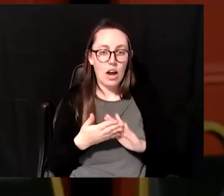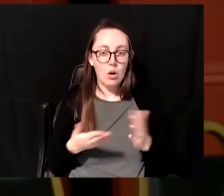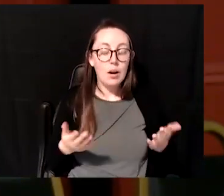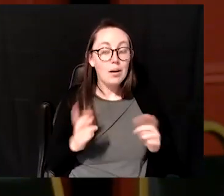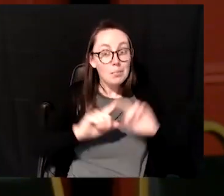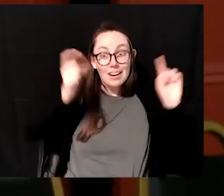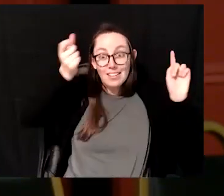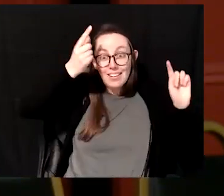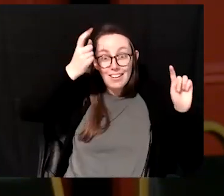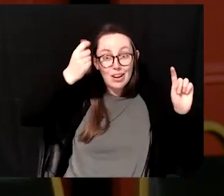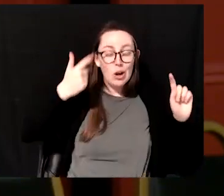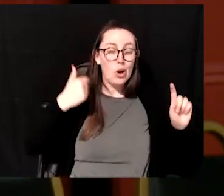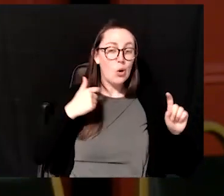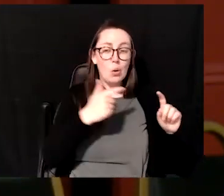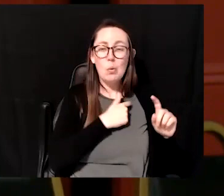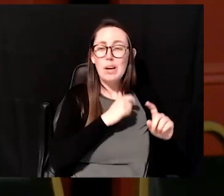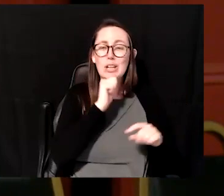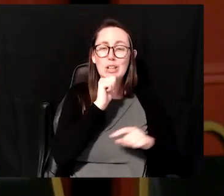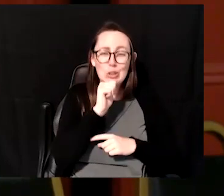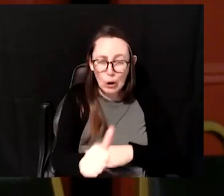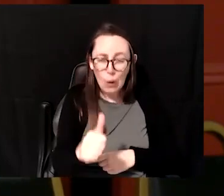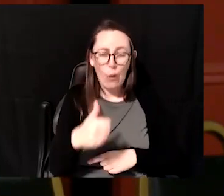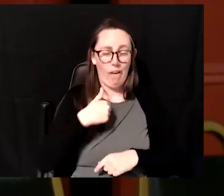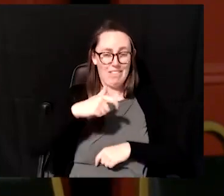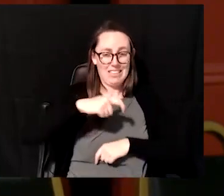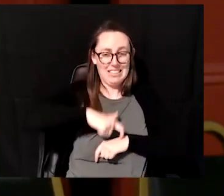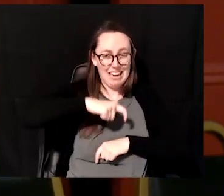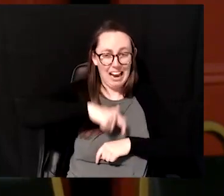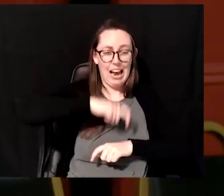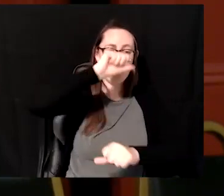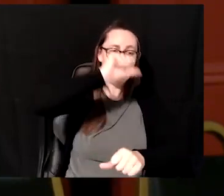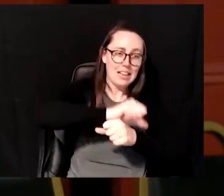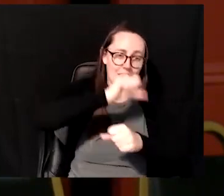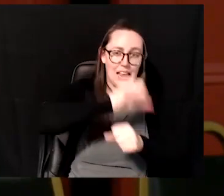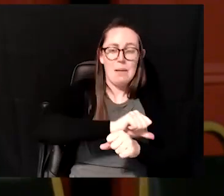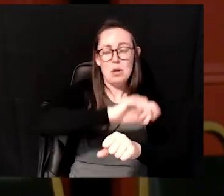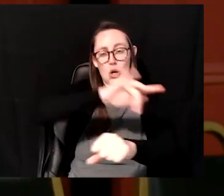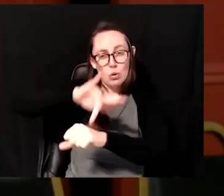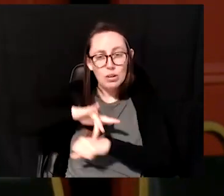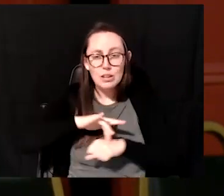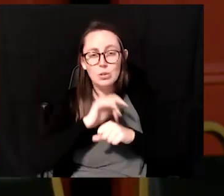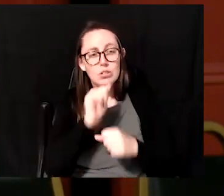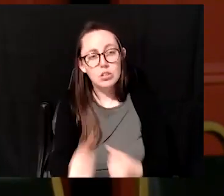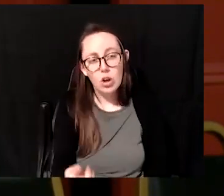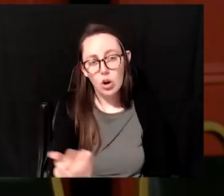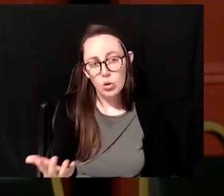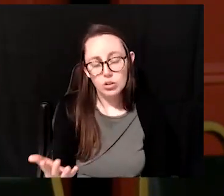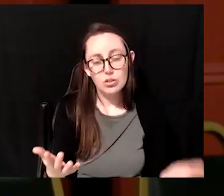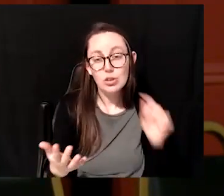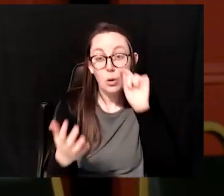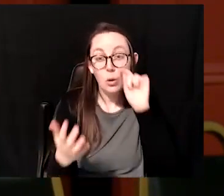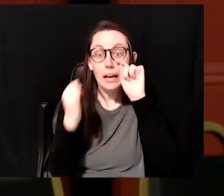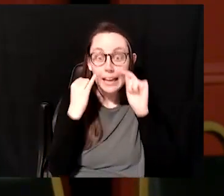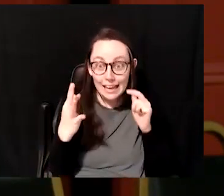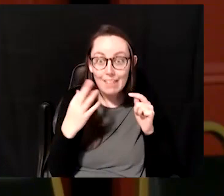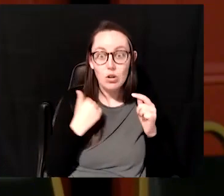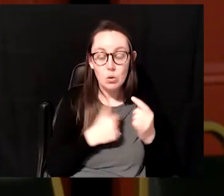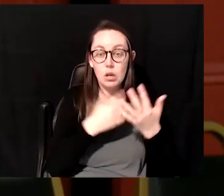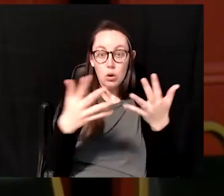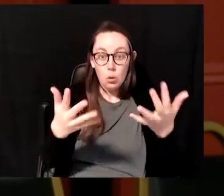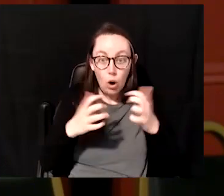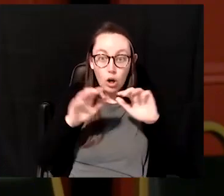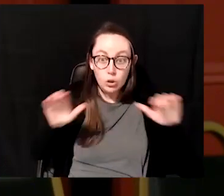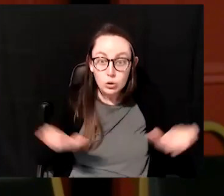resources to do that and in order to do that we're going to need time and labor and resources so I just want to remind us of that and also the the